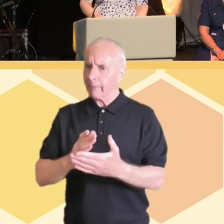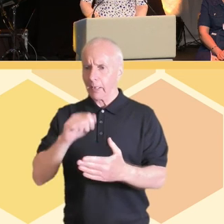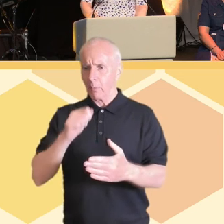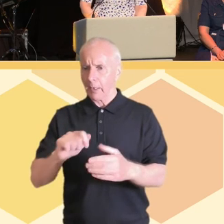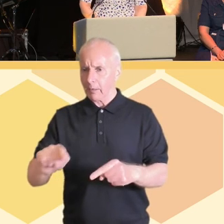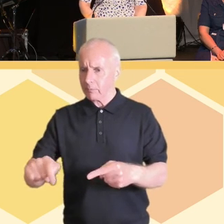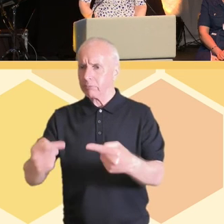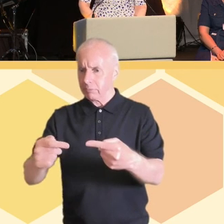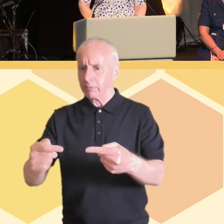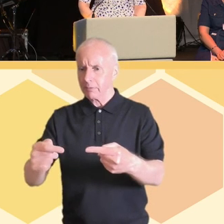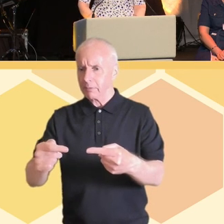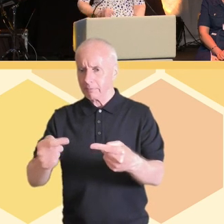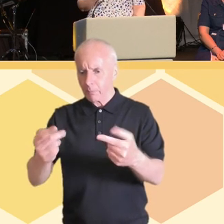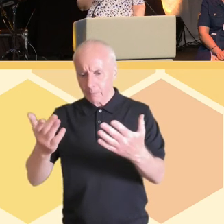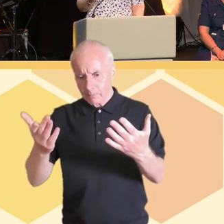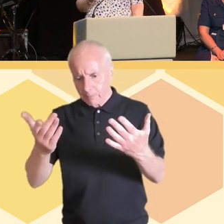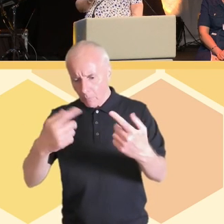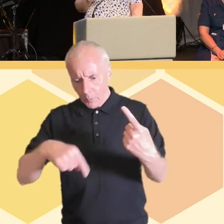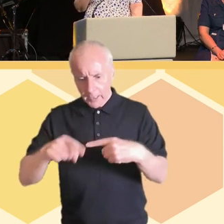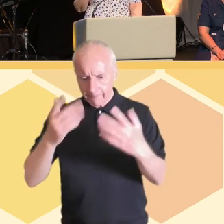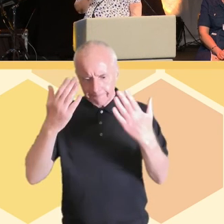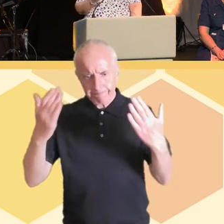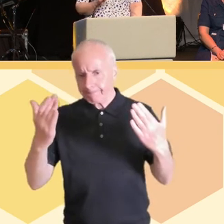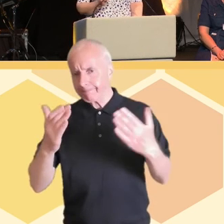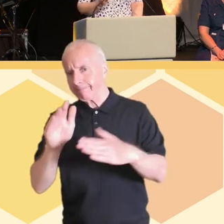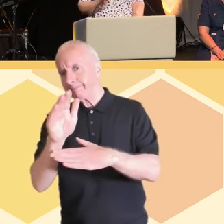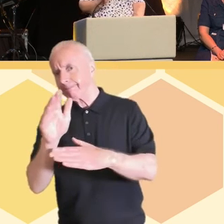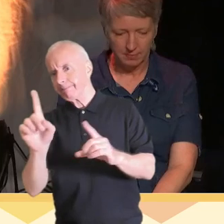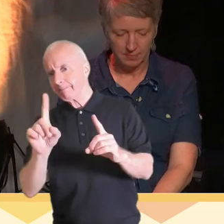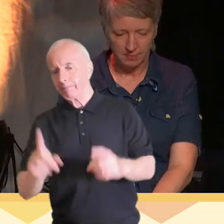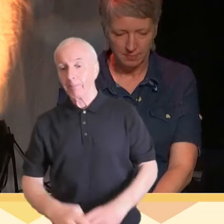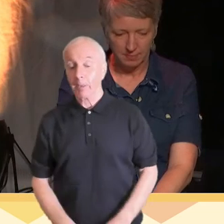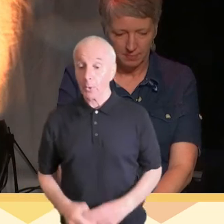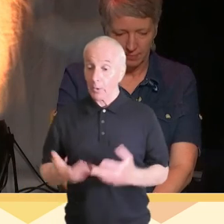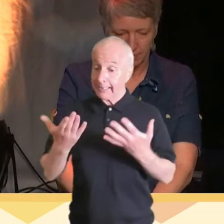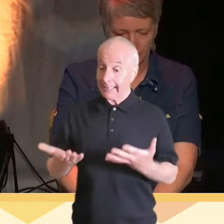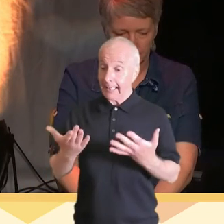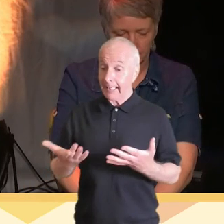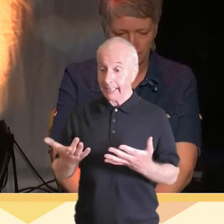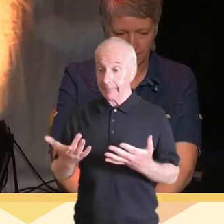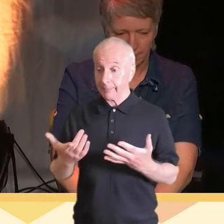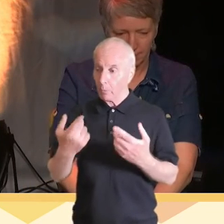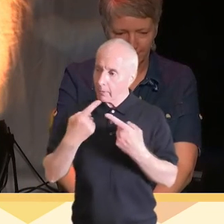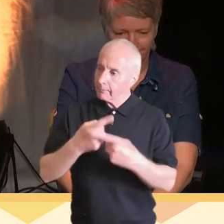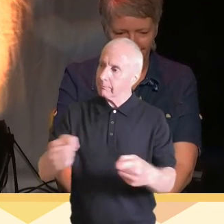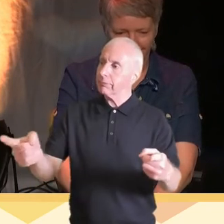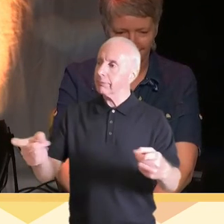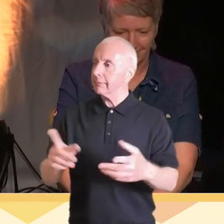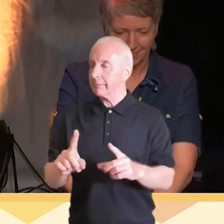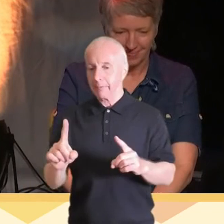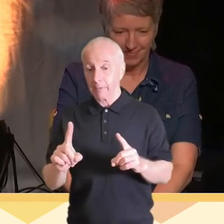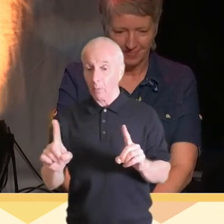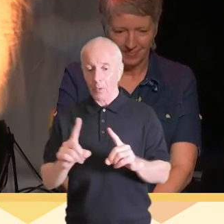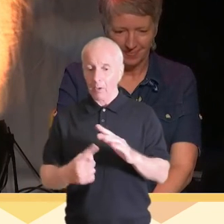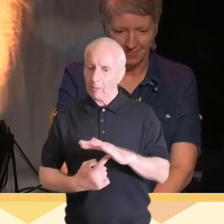into the unknown. But what I want to say to you today is that what is really important when we're in